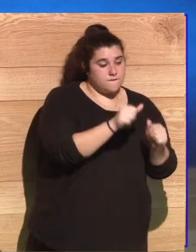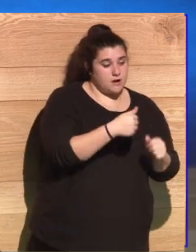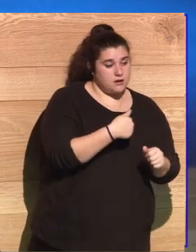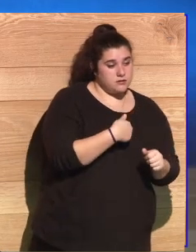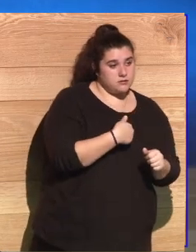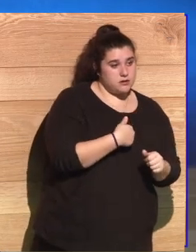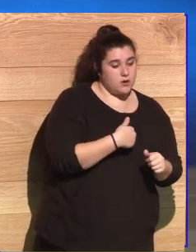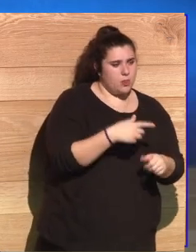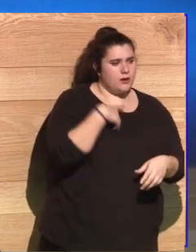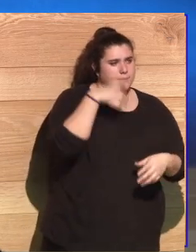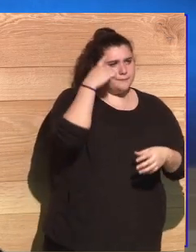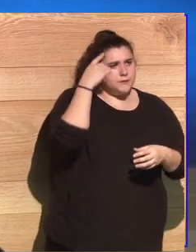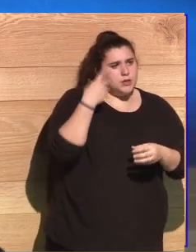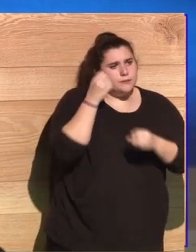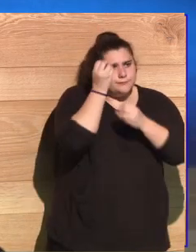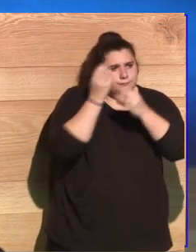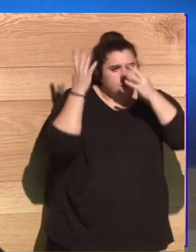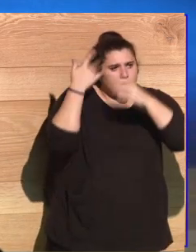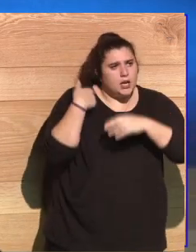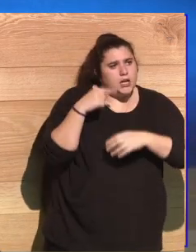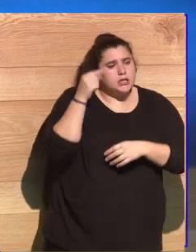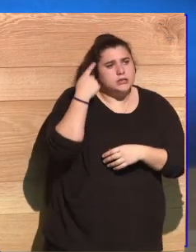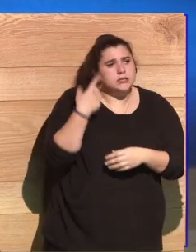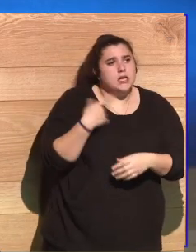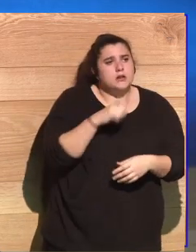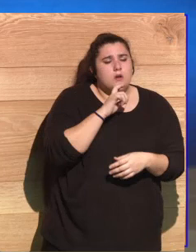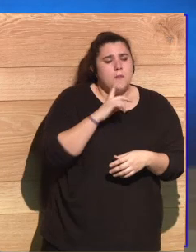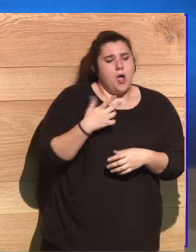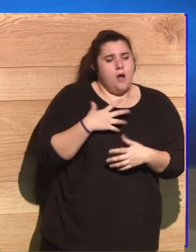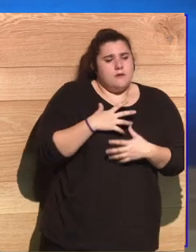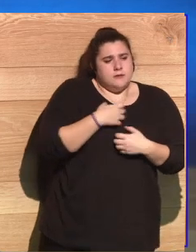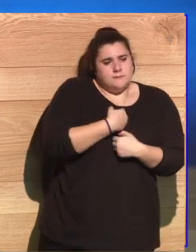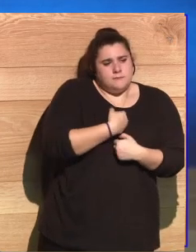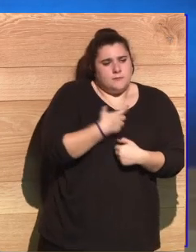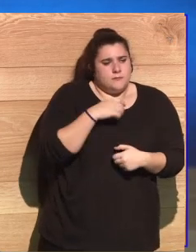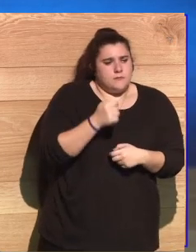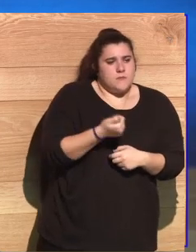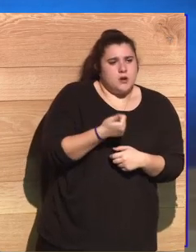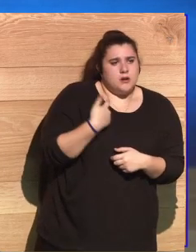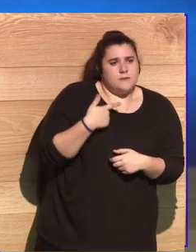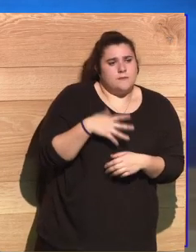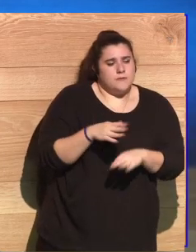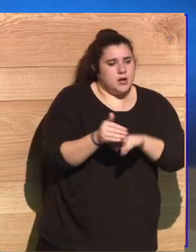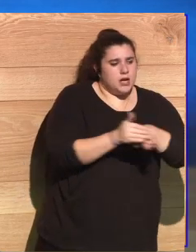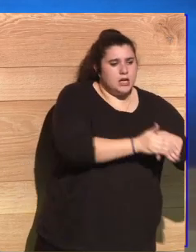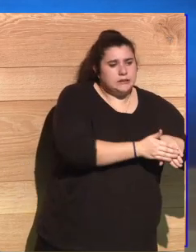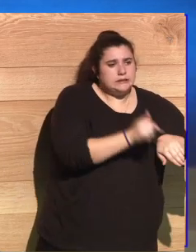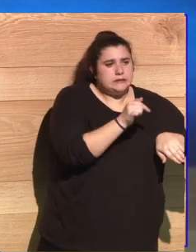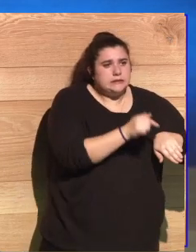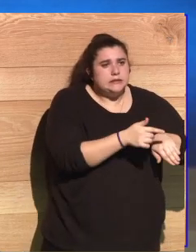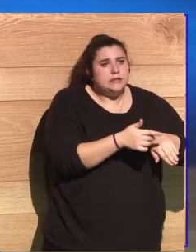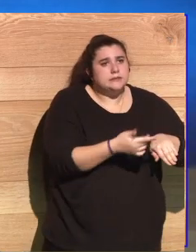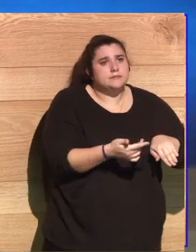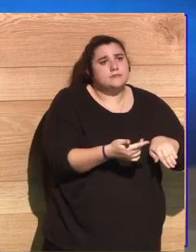voice that I felt was authentic. And I put it aside, and I didn't pick it up again for